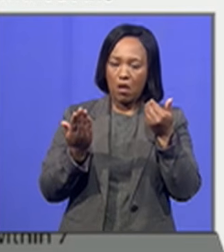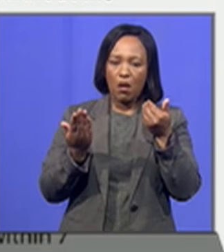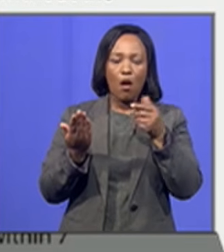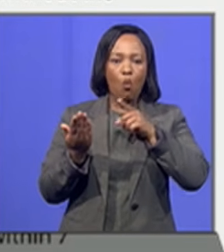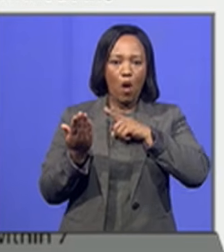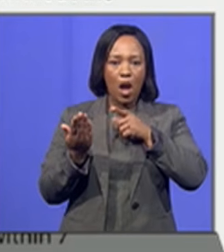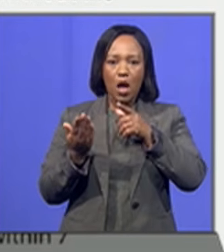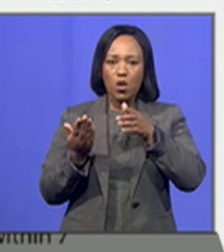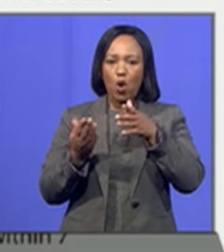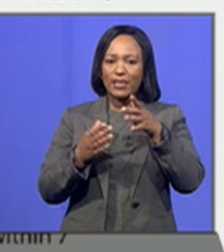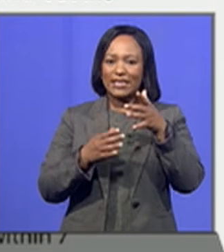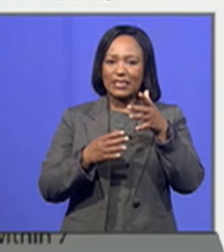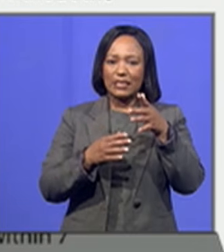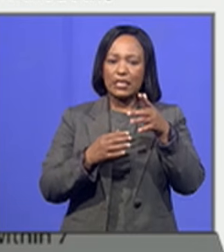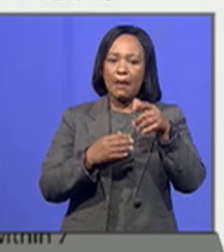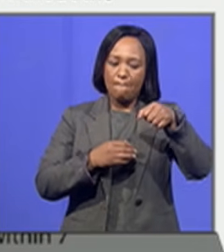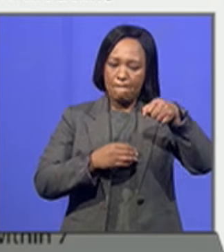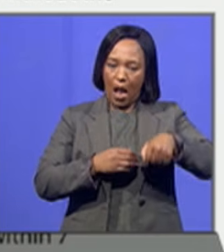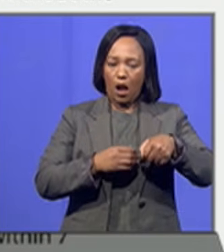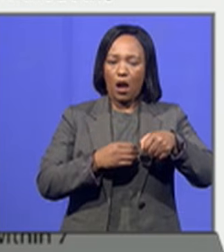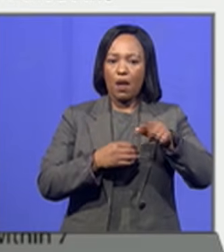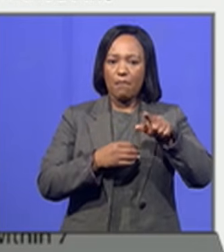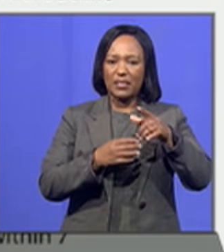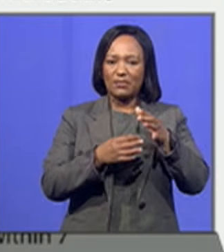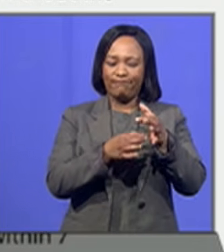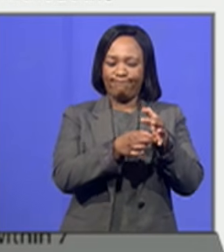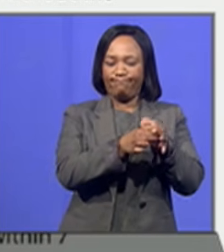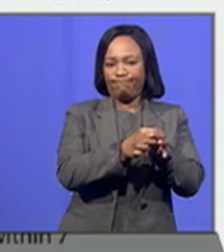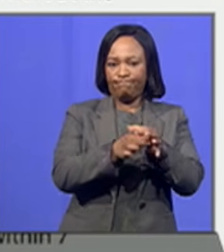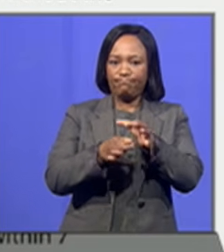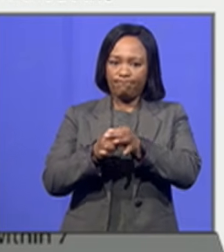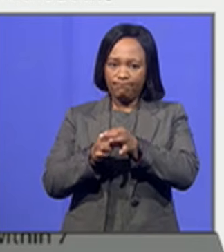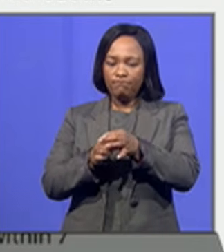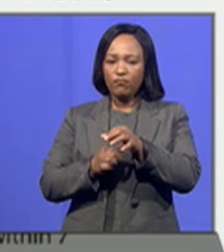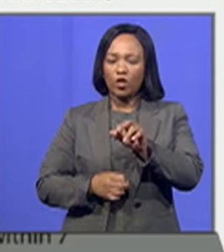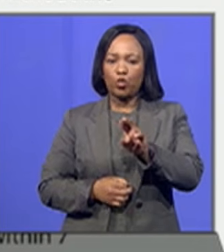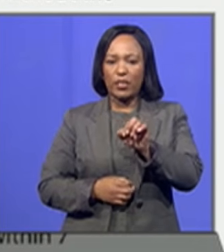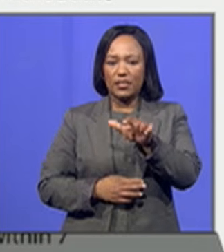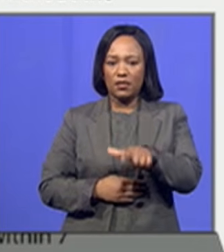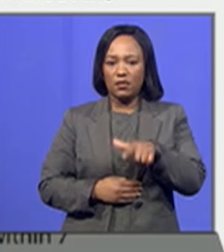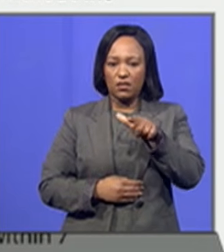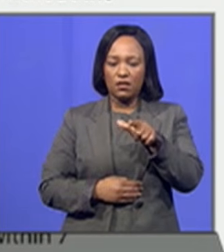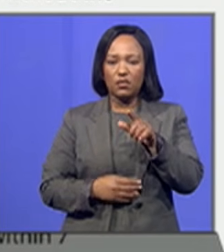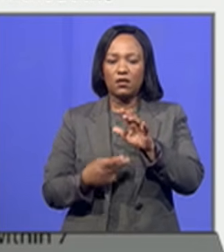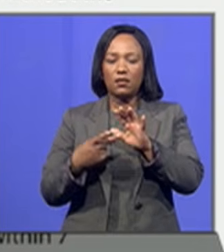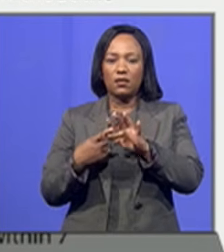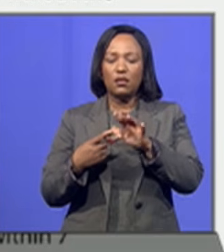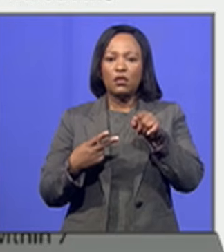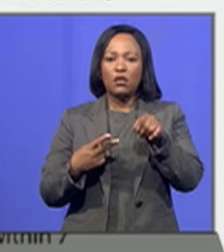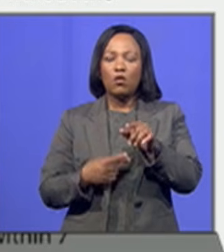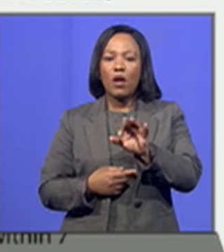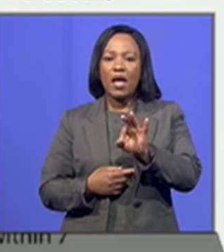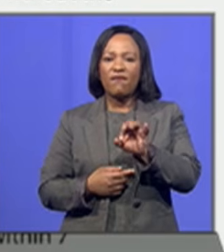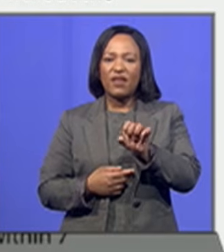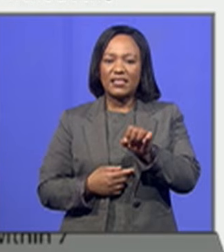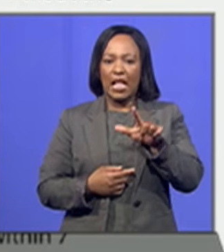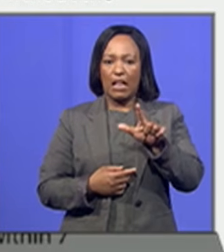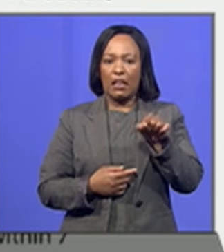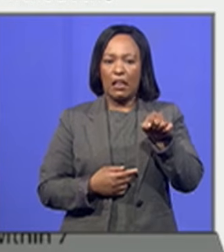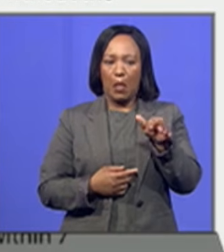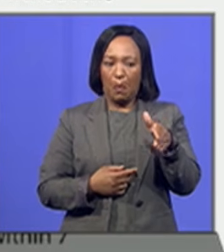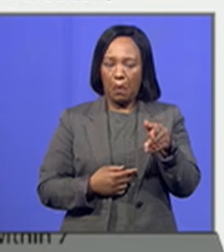in bags as per National Instruction 8 of 2017. The non-acceptance of exhibits by the FSL was the